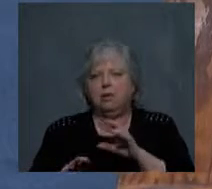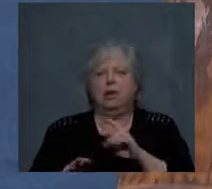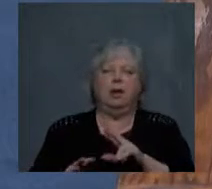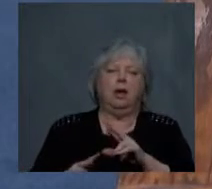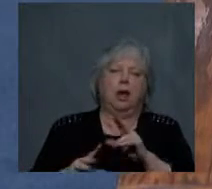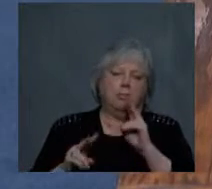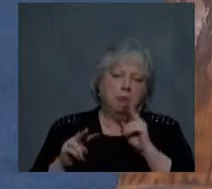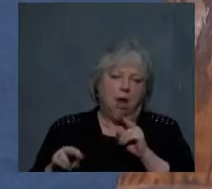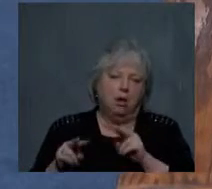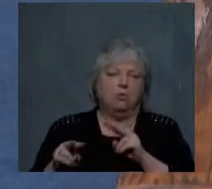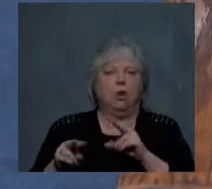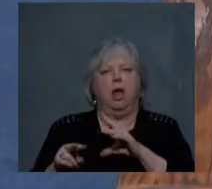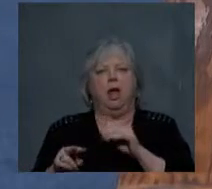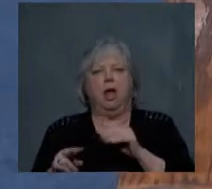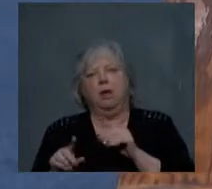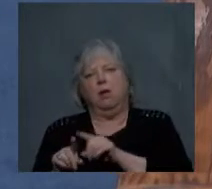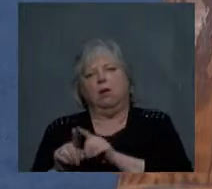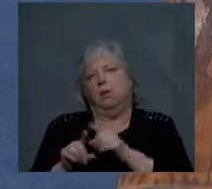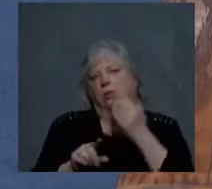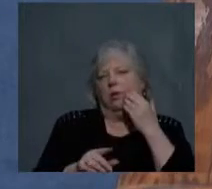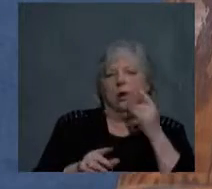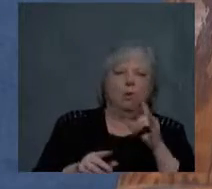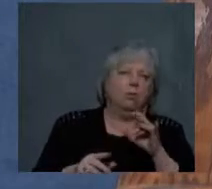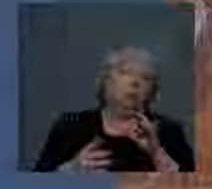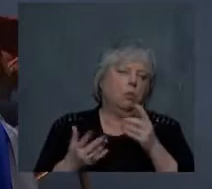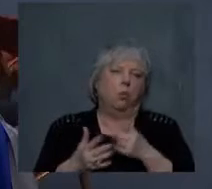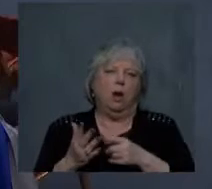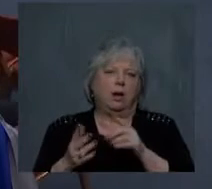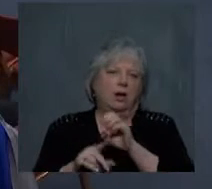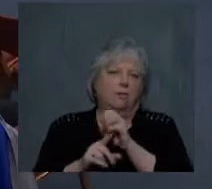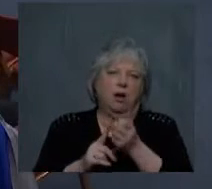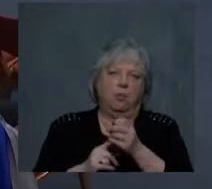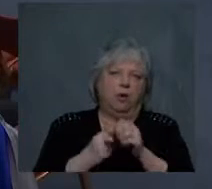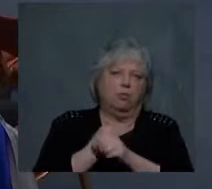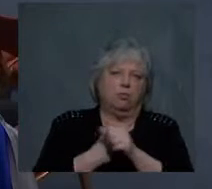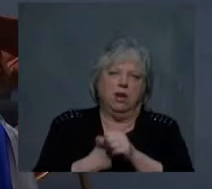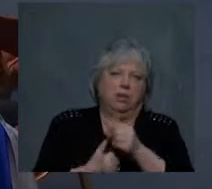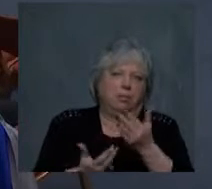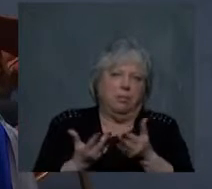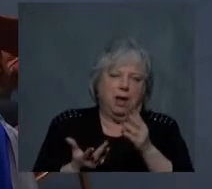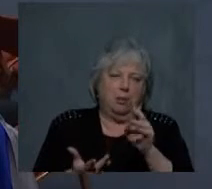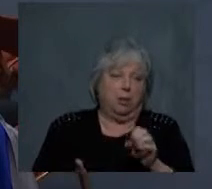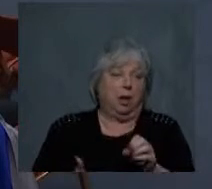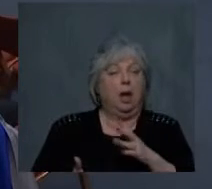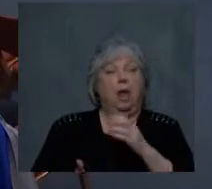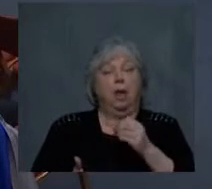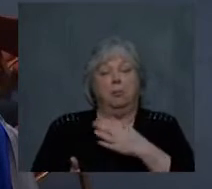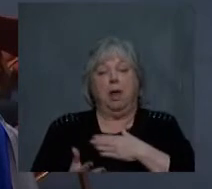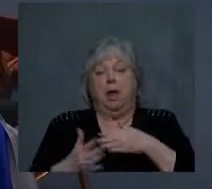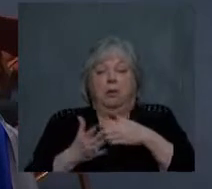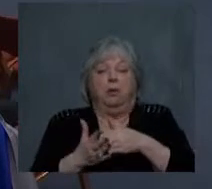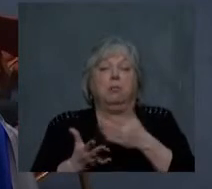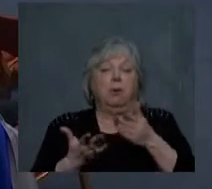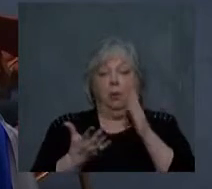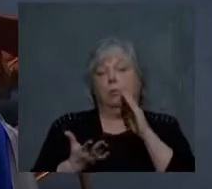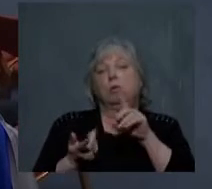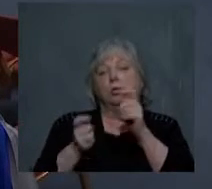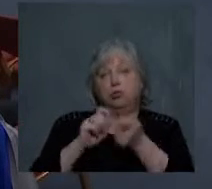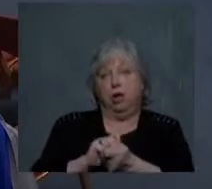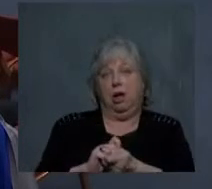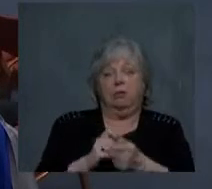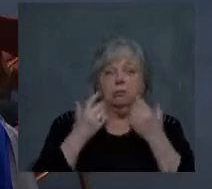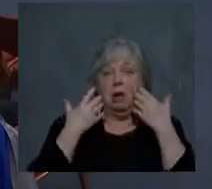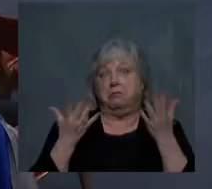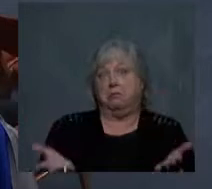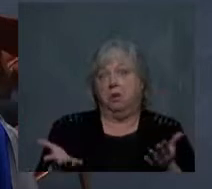risks and such. That's really all I want to say. And my opposition could change. I don't know. I want to